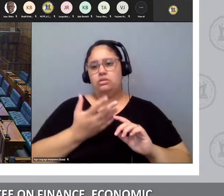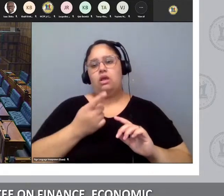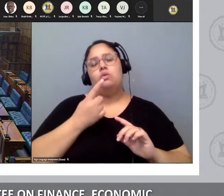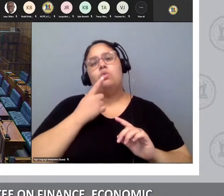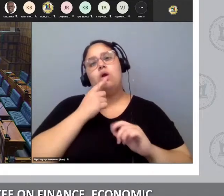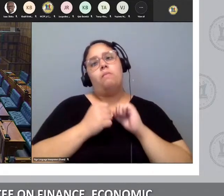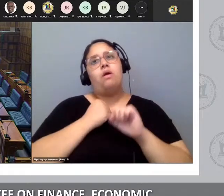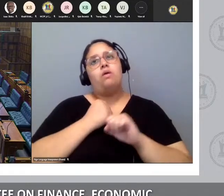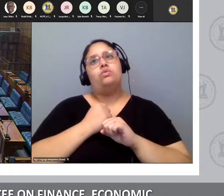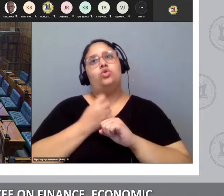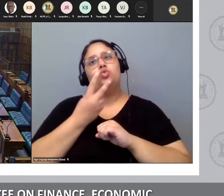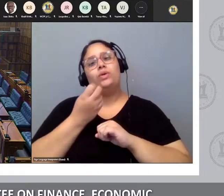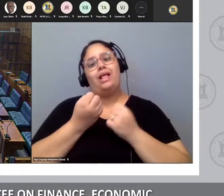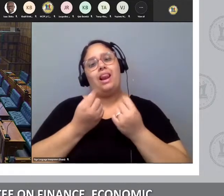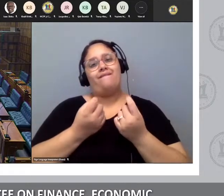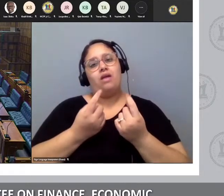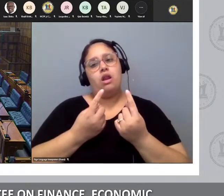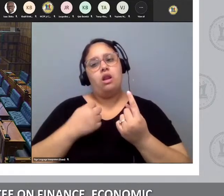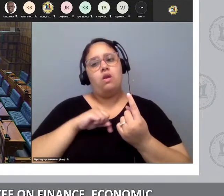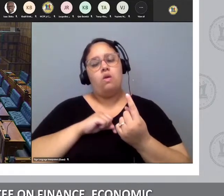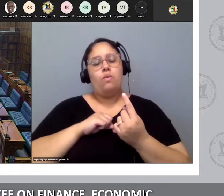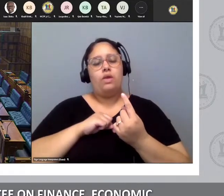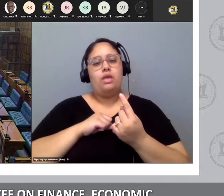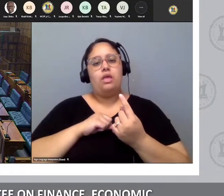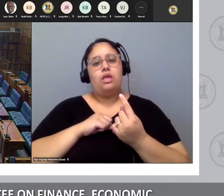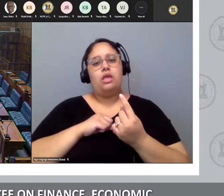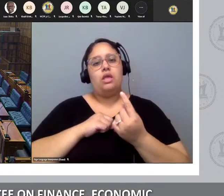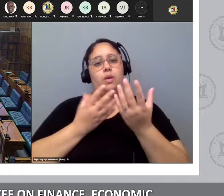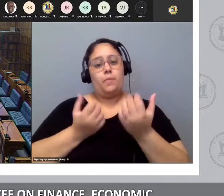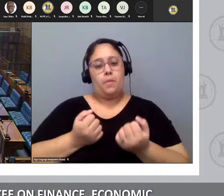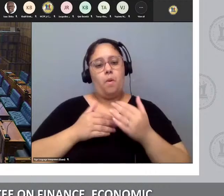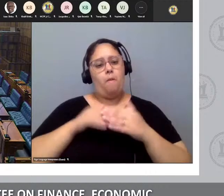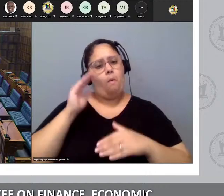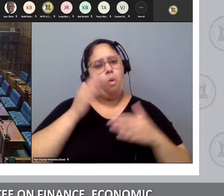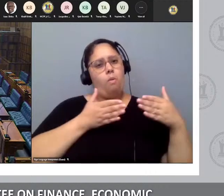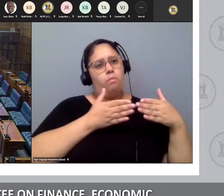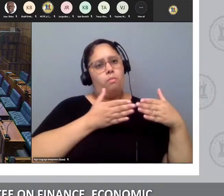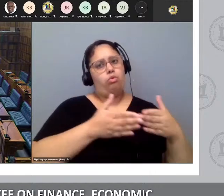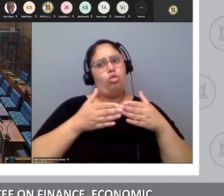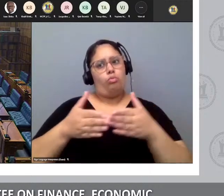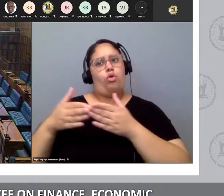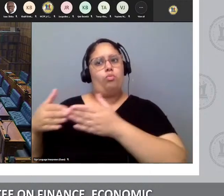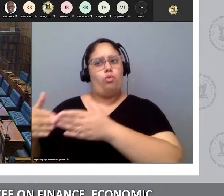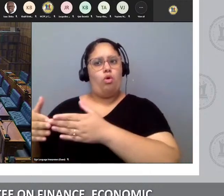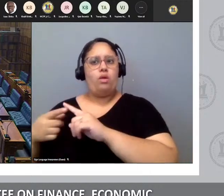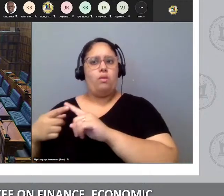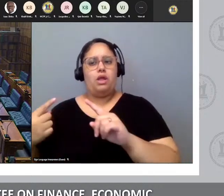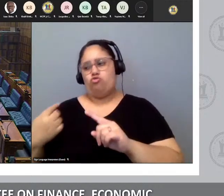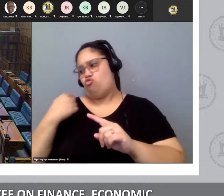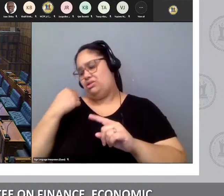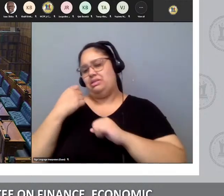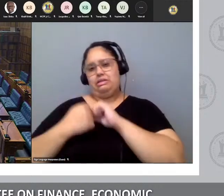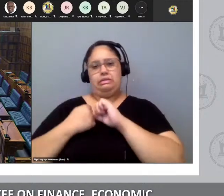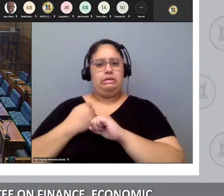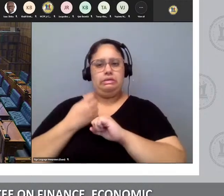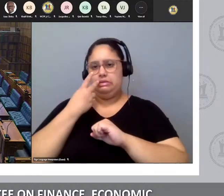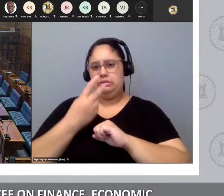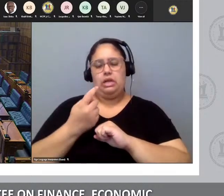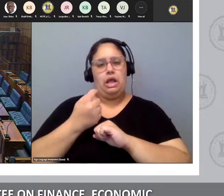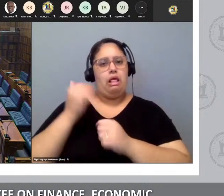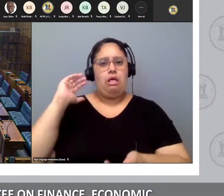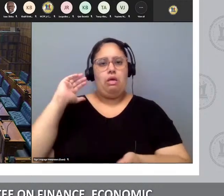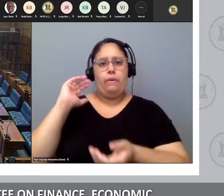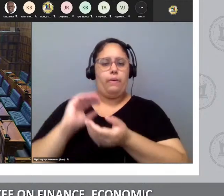to how in 2011 we um had received a lot more births but within the recent years we've seen quite a significant